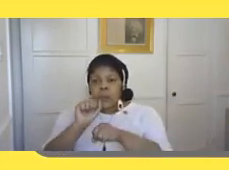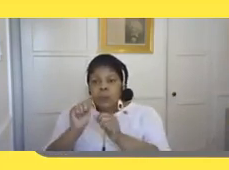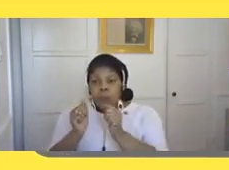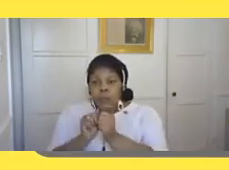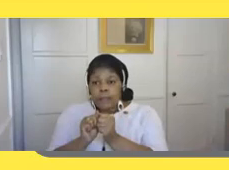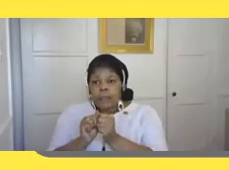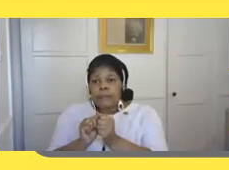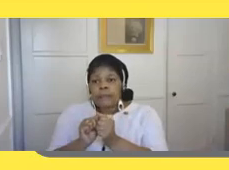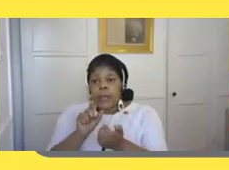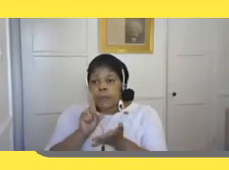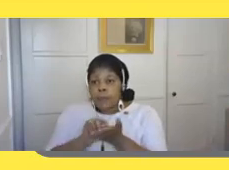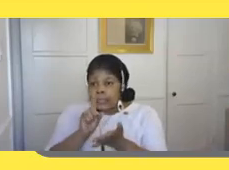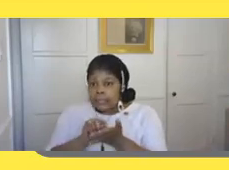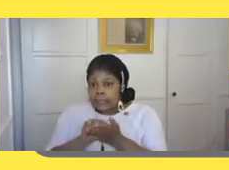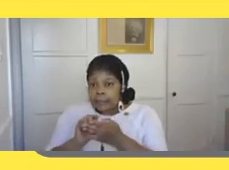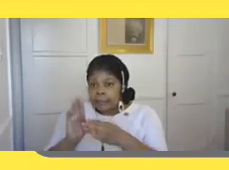Pantone colors.